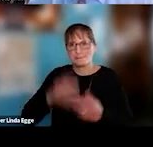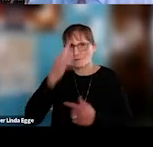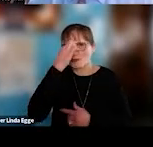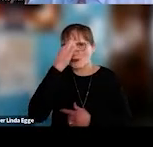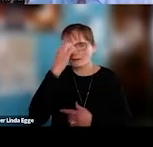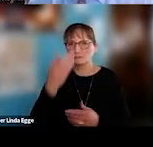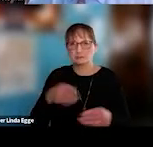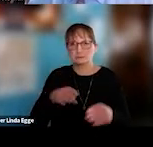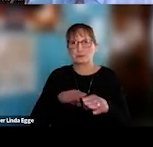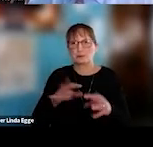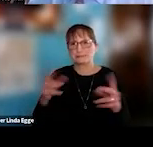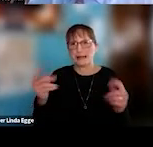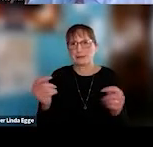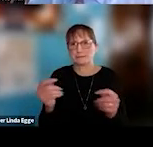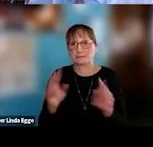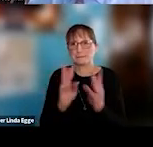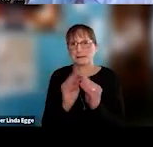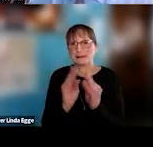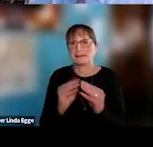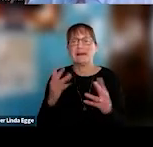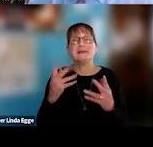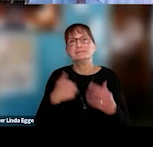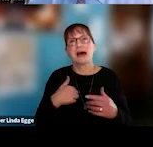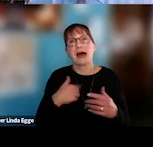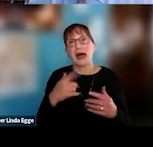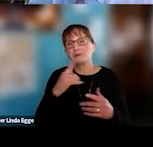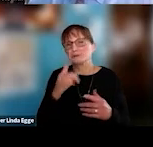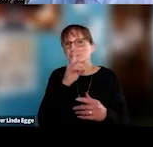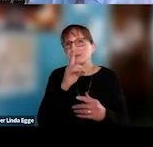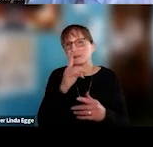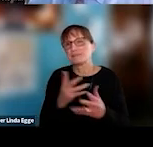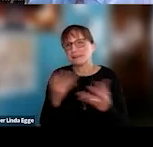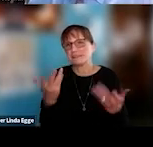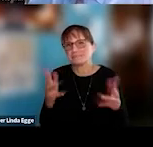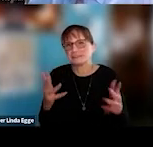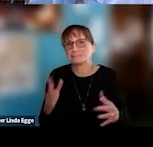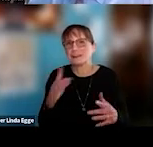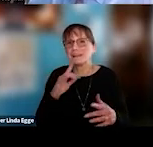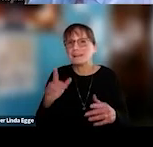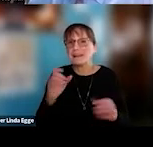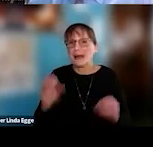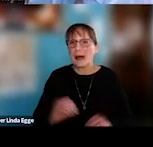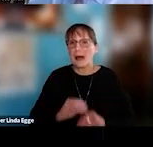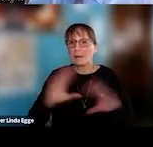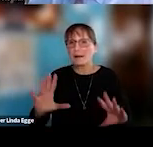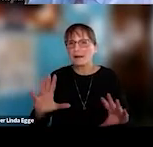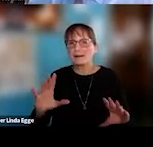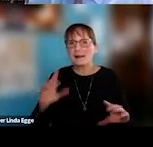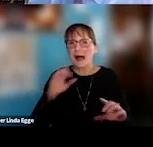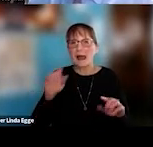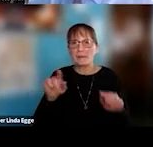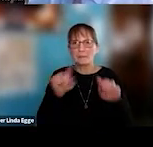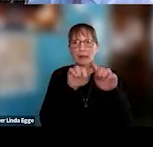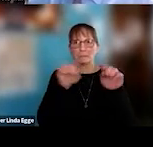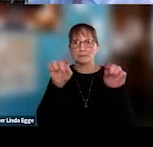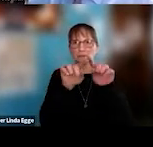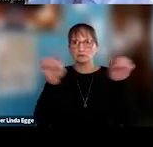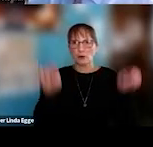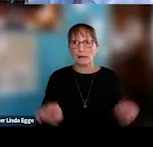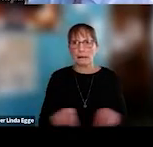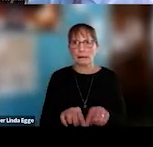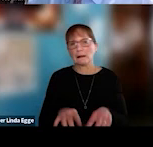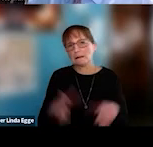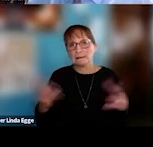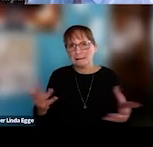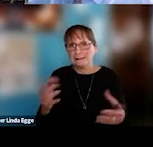out. I was pretty much done, so thank you, Judge Durkin, for picking up. Apparently, I'm in the Bermuda Triangle. I thought I was in East Tennessee. I'm in the Bermuda